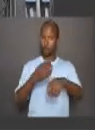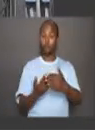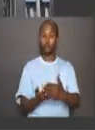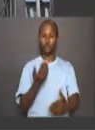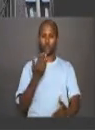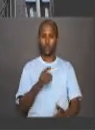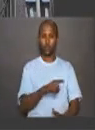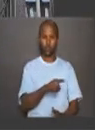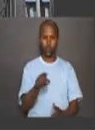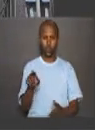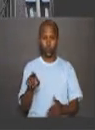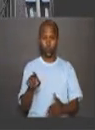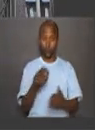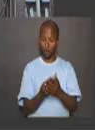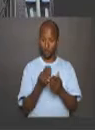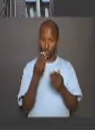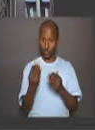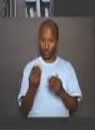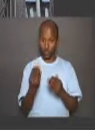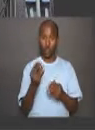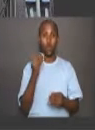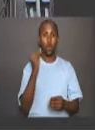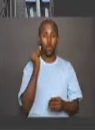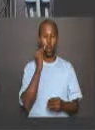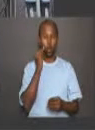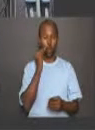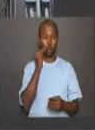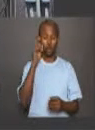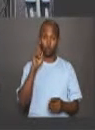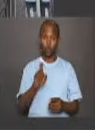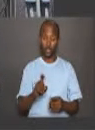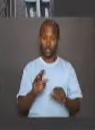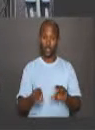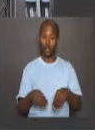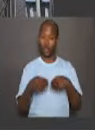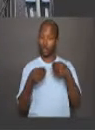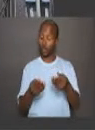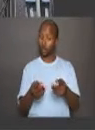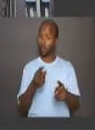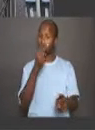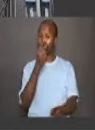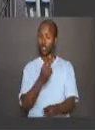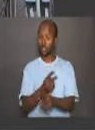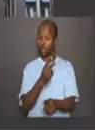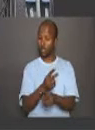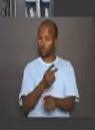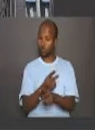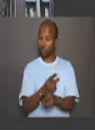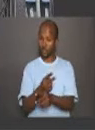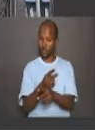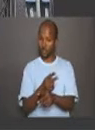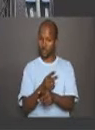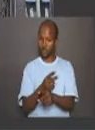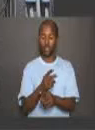Before you make such a purchase, students, you must give careful consideration to